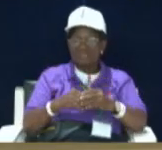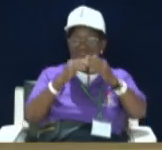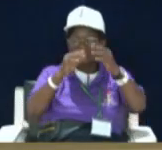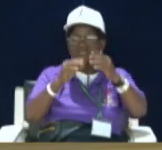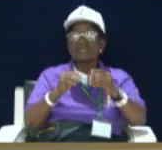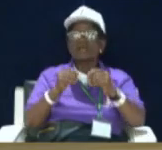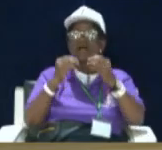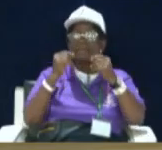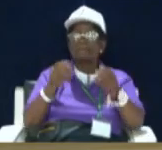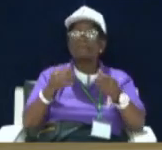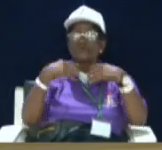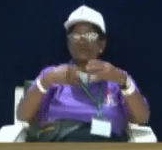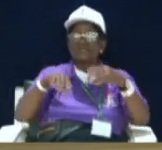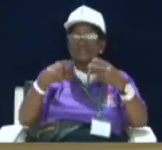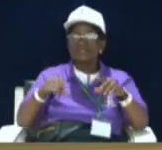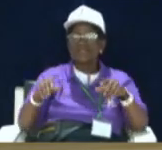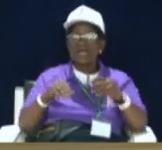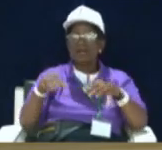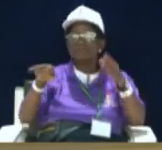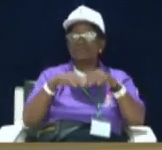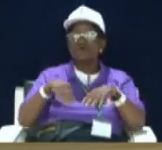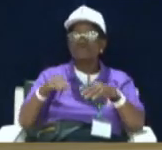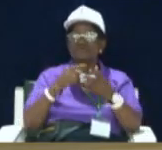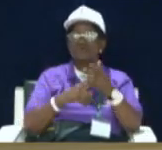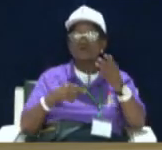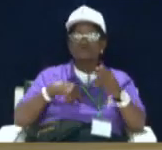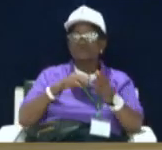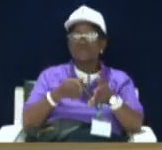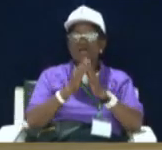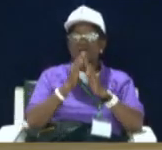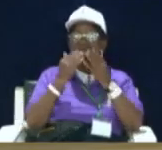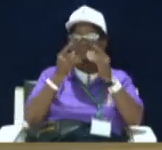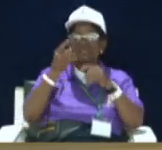abundantly above all we ask, thank you.